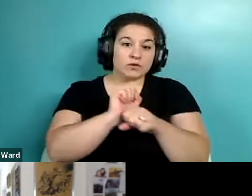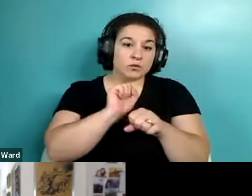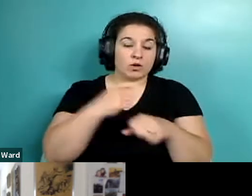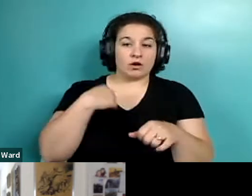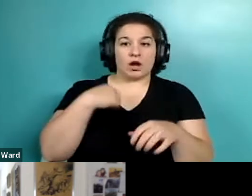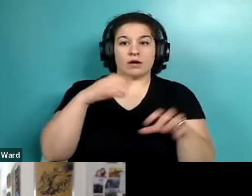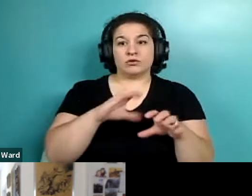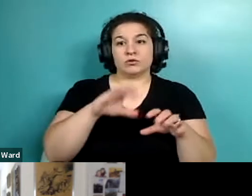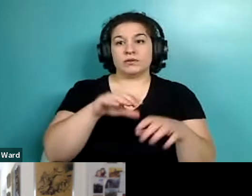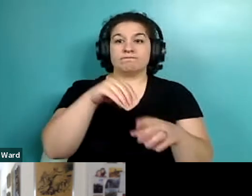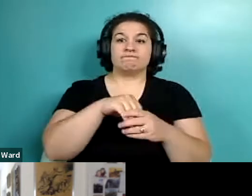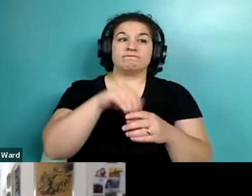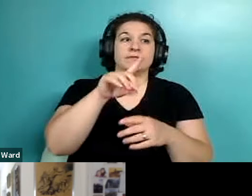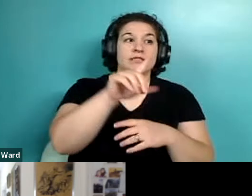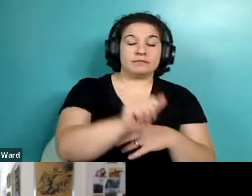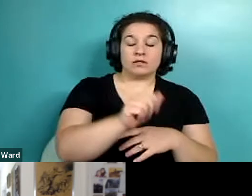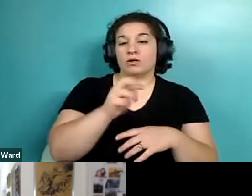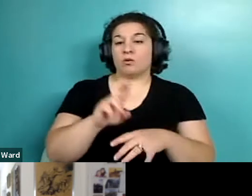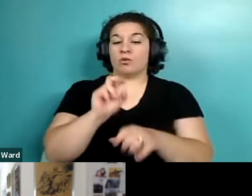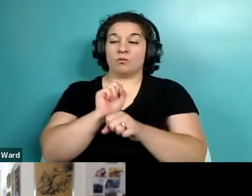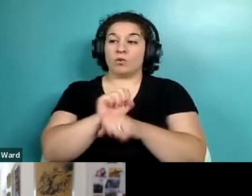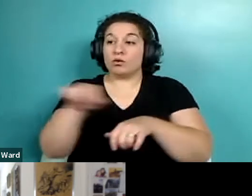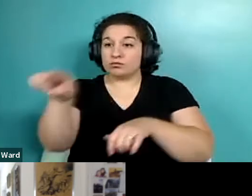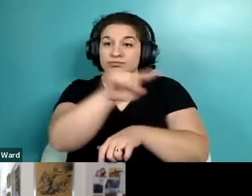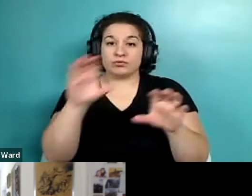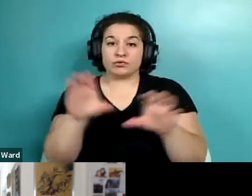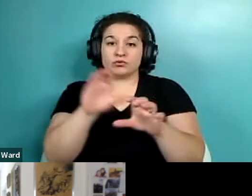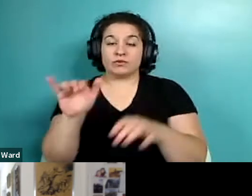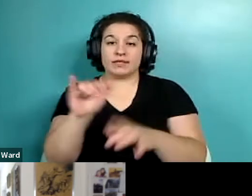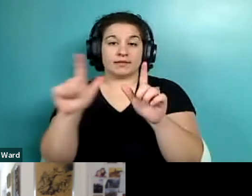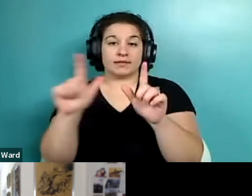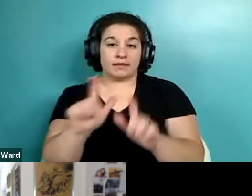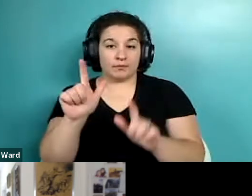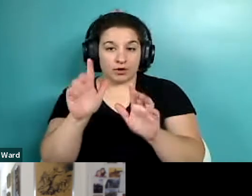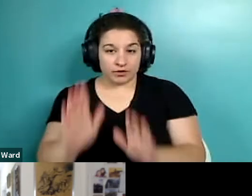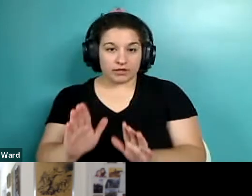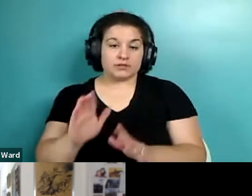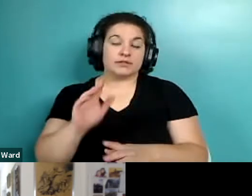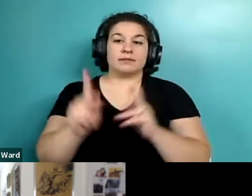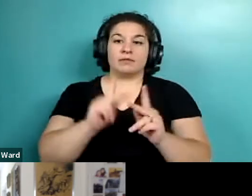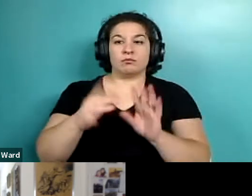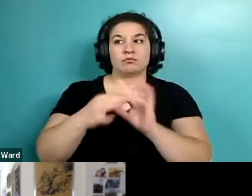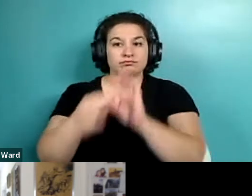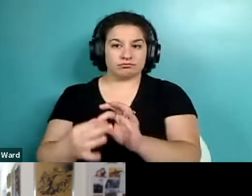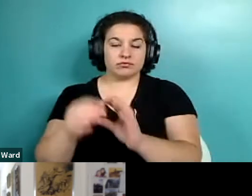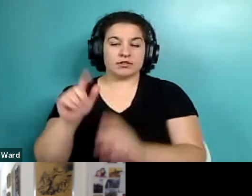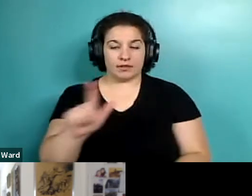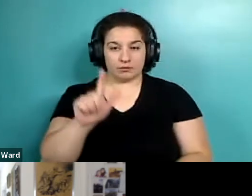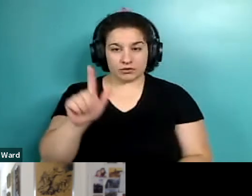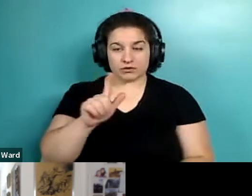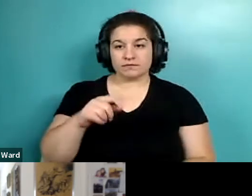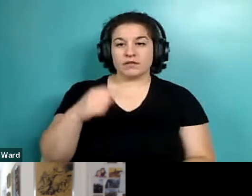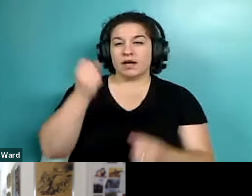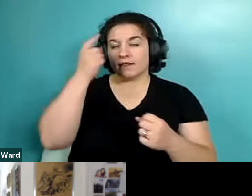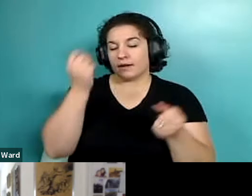work that you're doing as librarians and people in related fields, I think many of us are doing this because